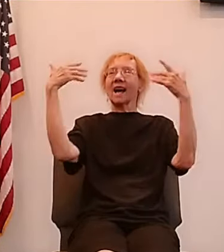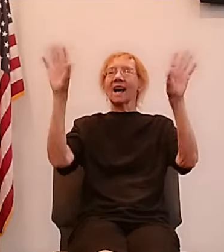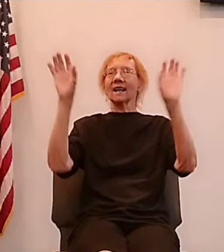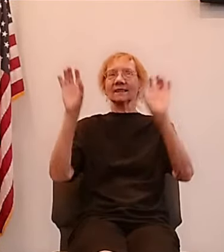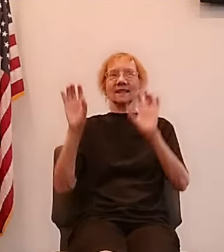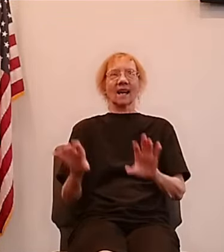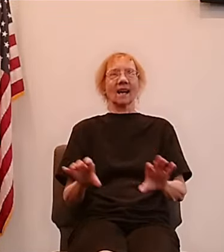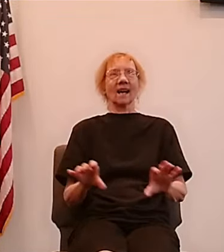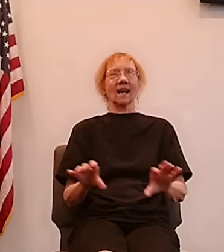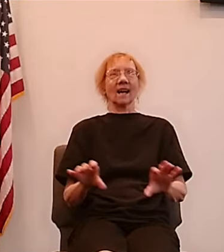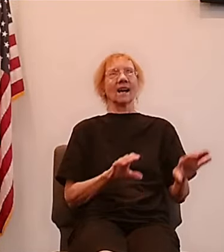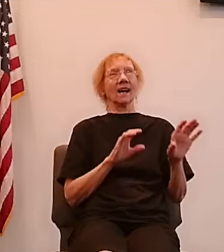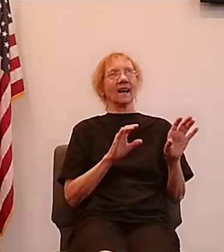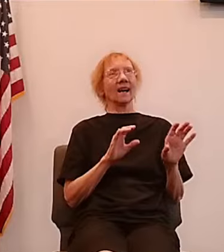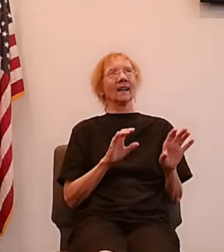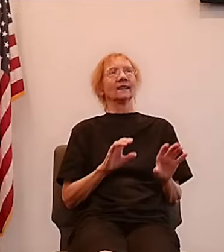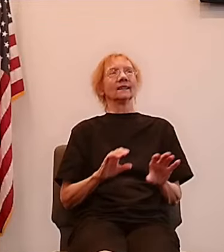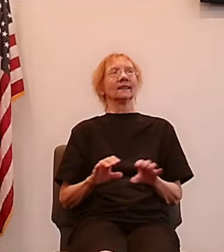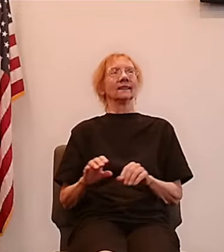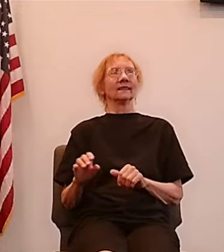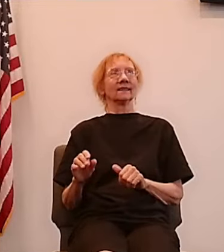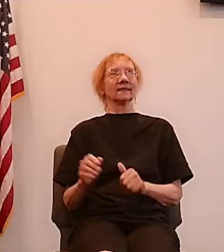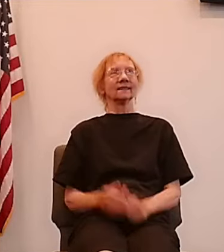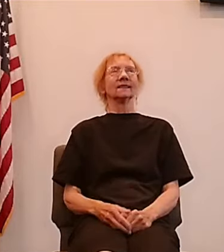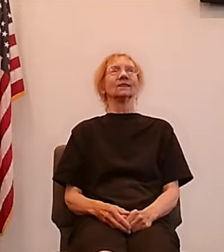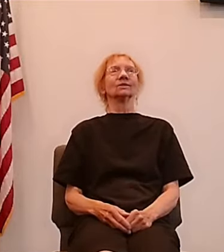for all you've done.